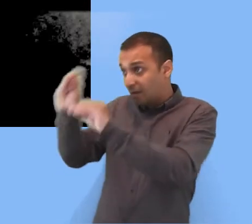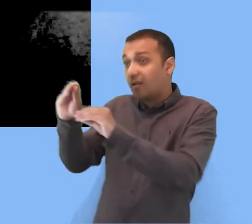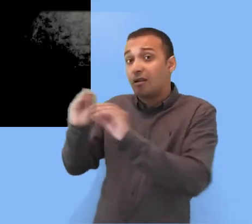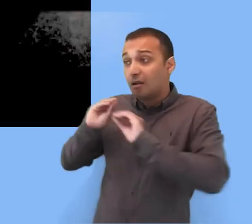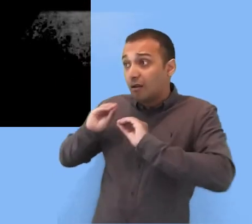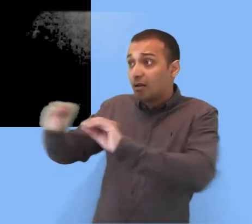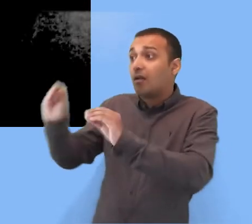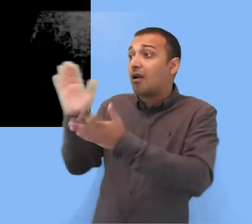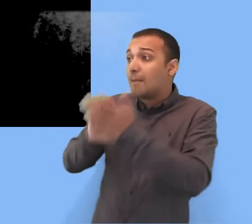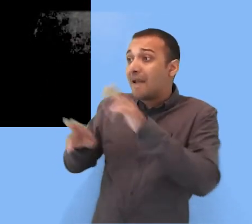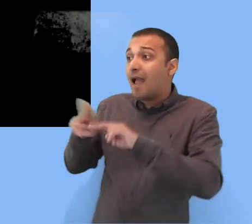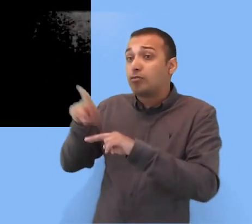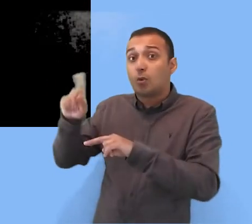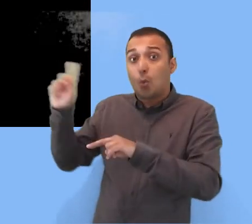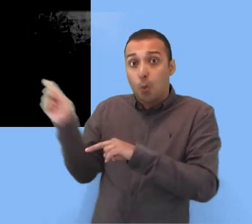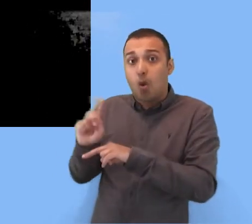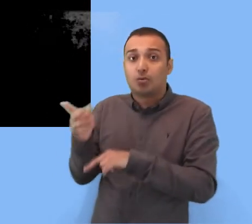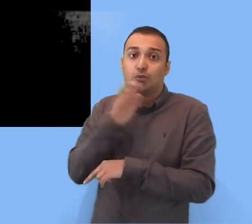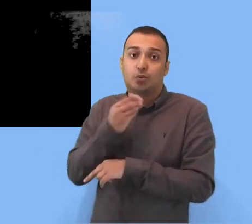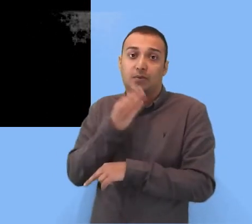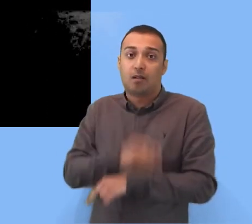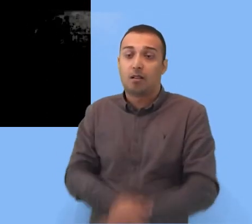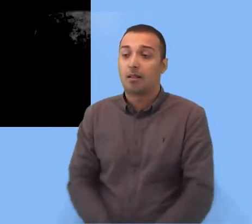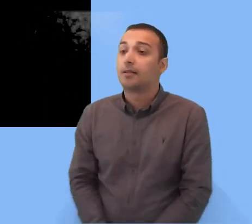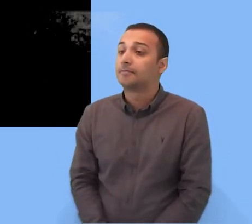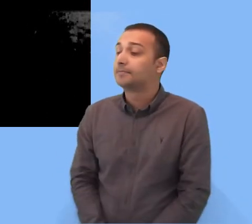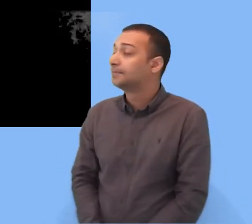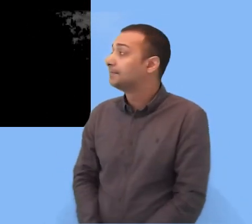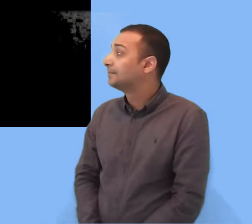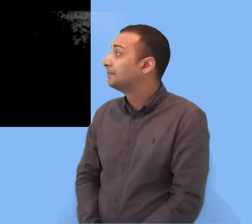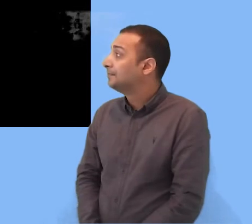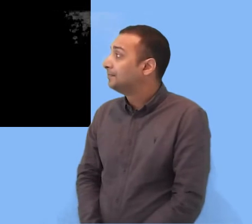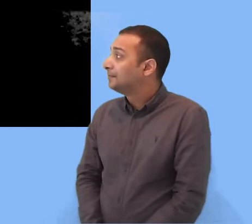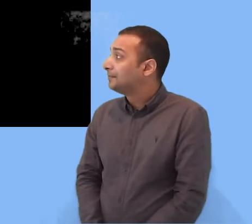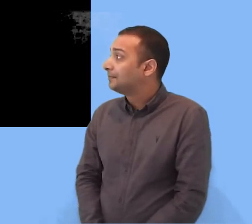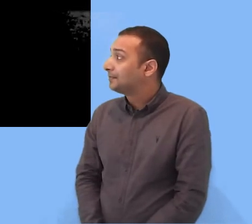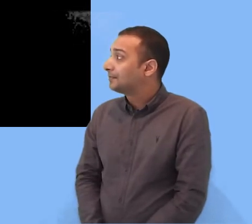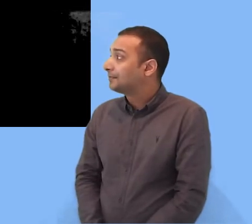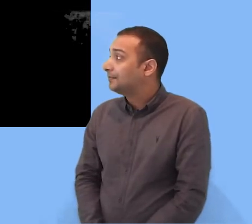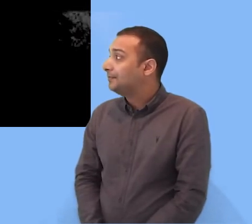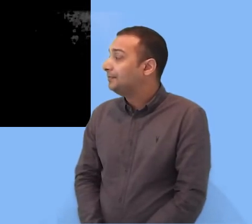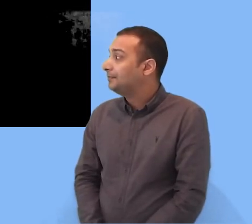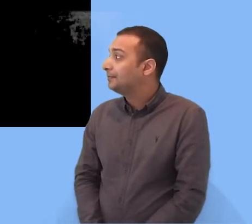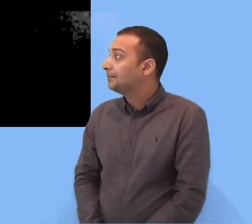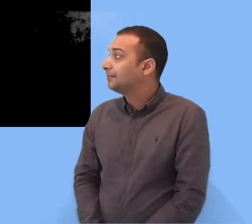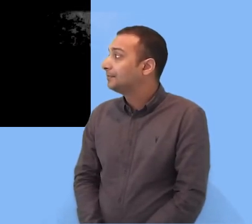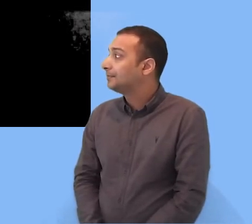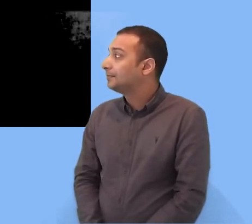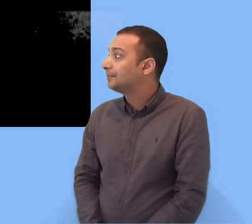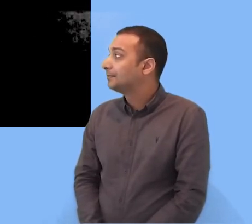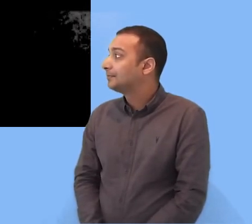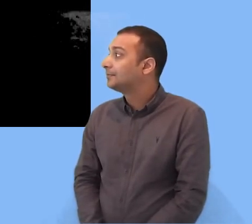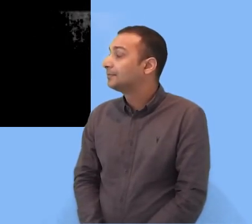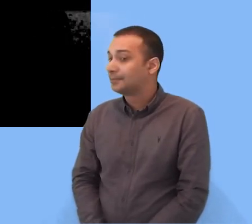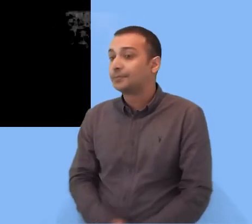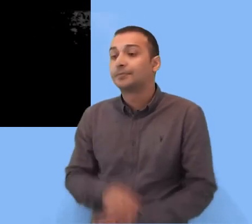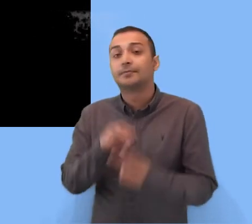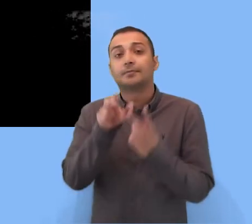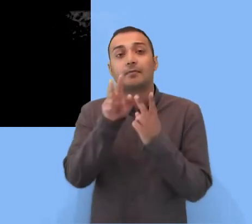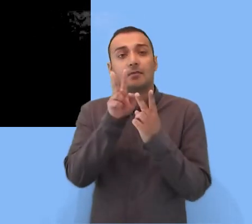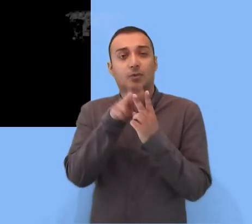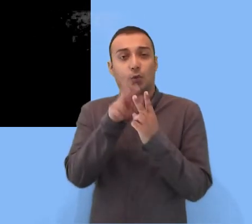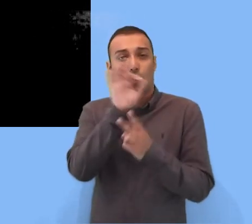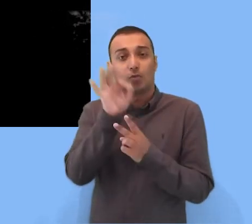Thank you, Janet. The next couple of questions I would tie together. So Susan said, is it possible to get a copy of the slides? And